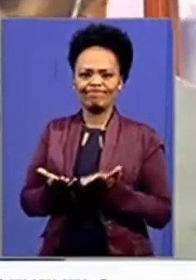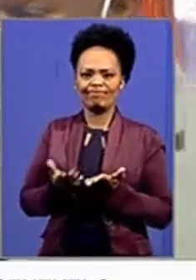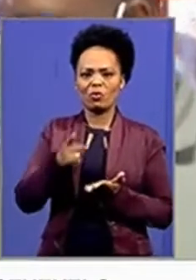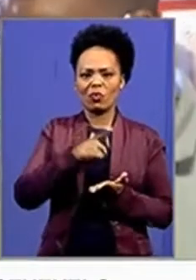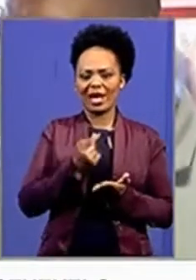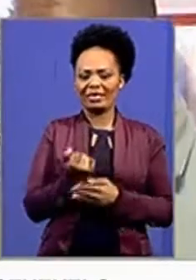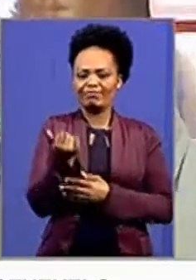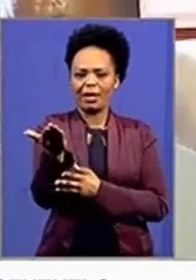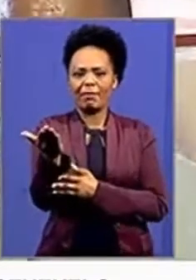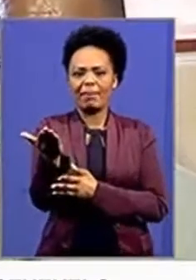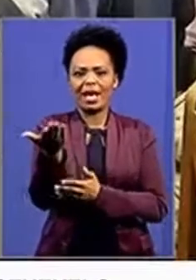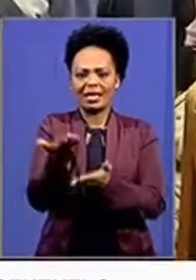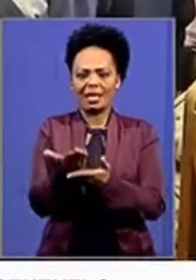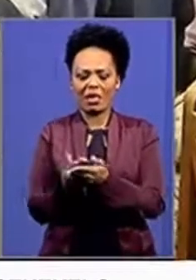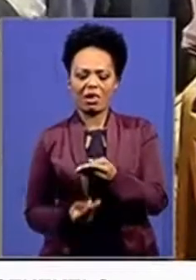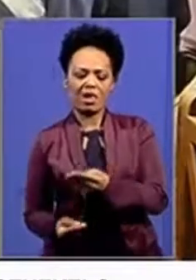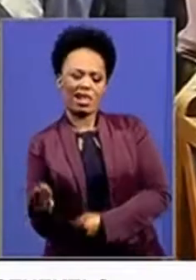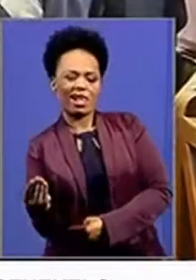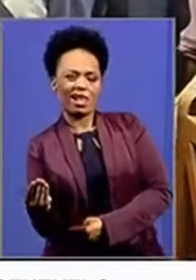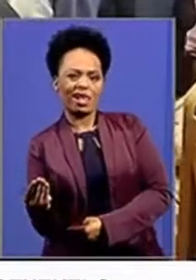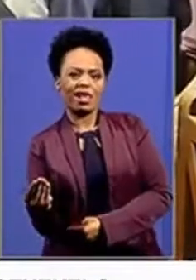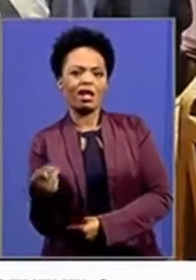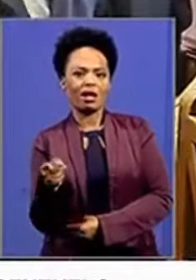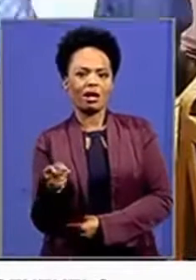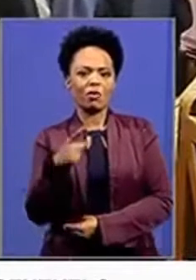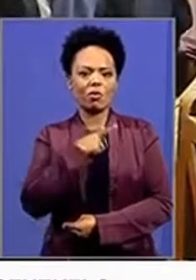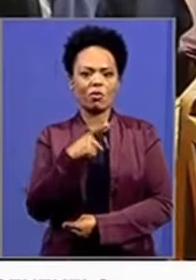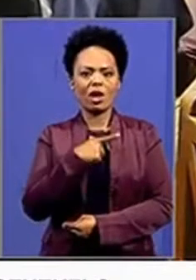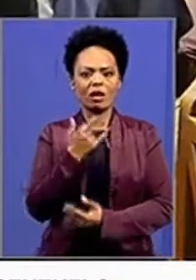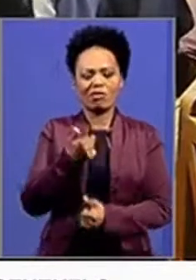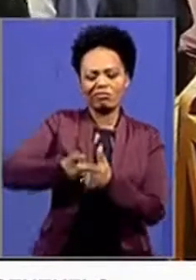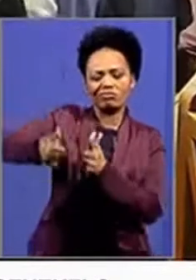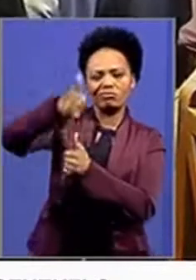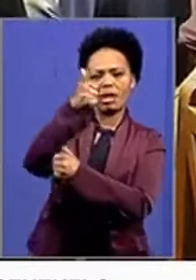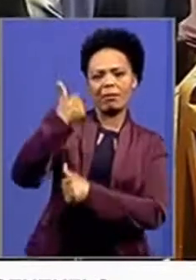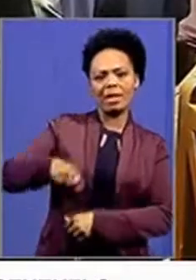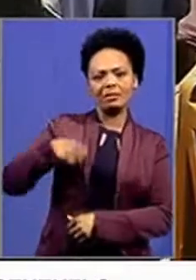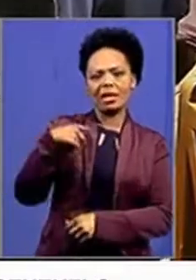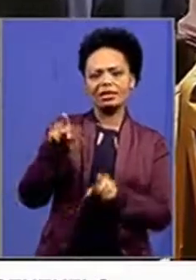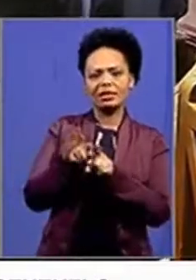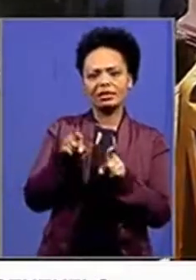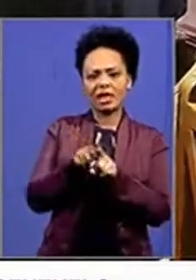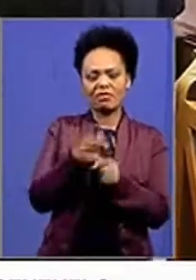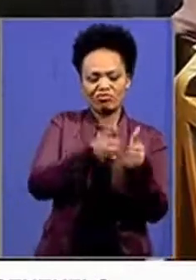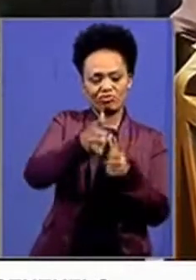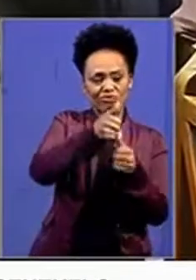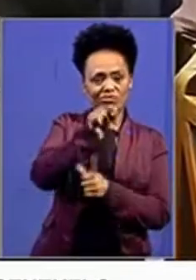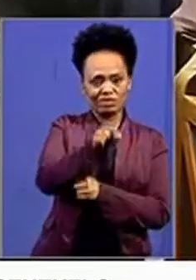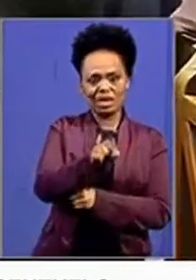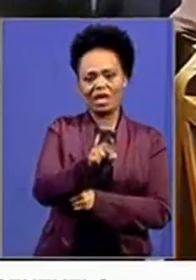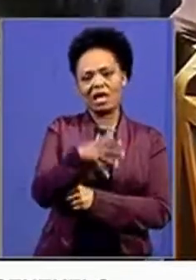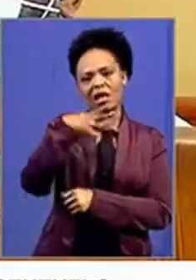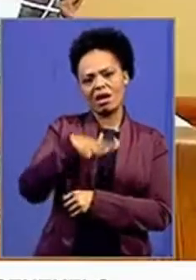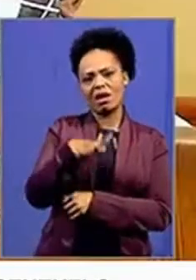dithendara balatofatša ba bangwe go balwa bahlankedi bagolwane ba peleng ba mmasepala le bahlankedi ba gabjale botšhotšhisi